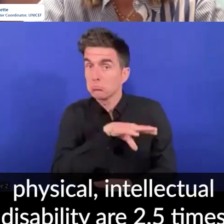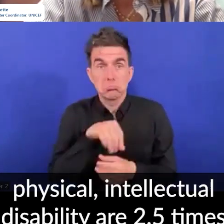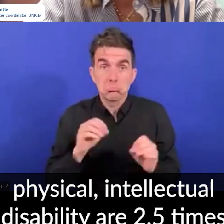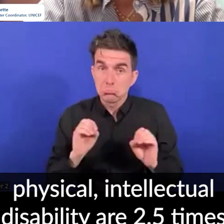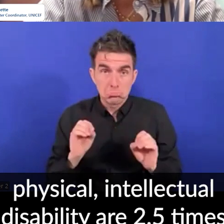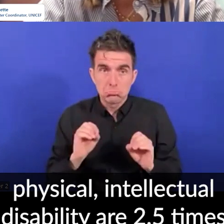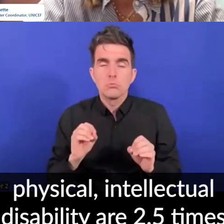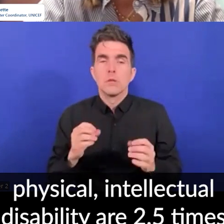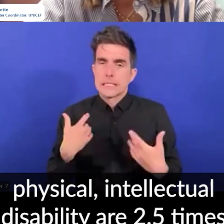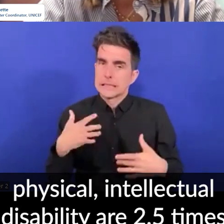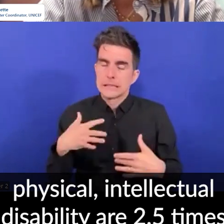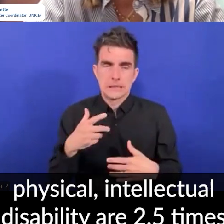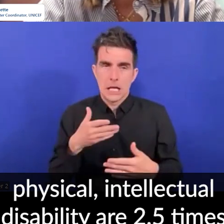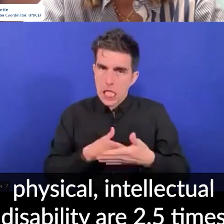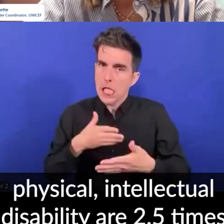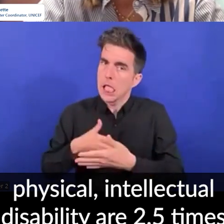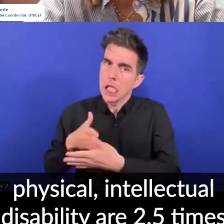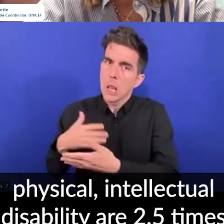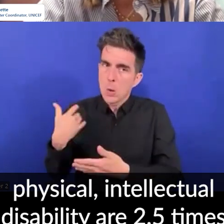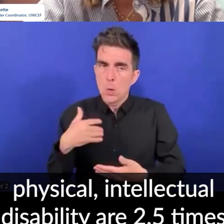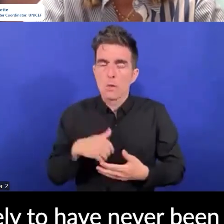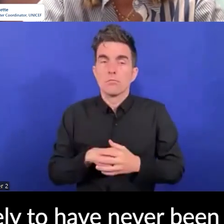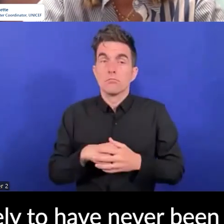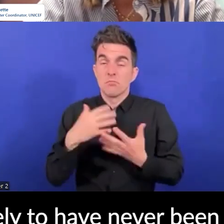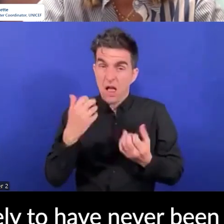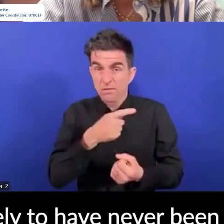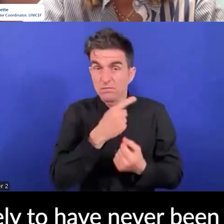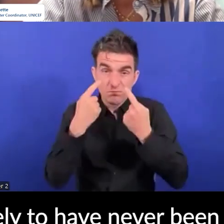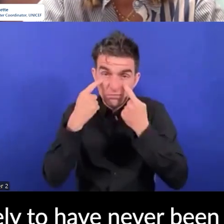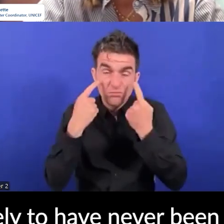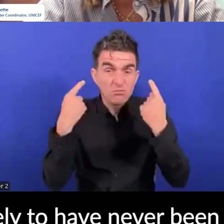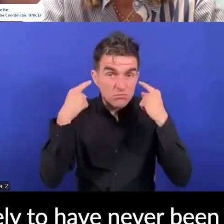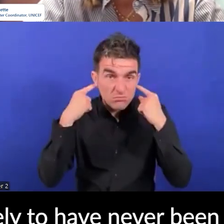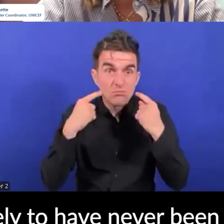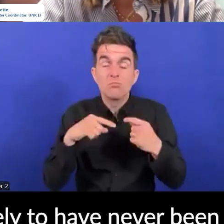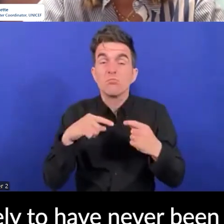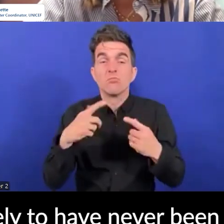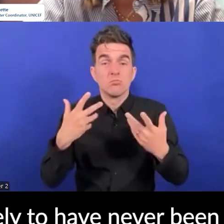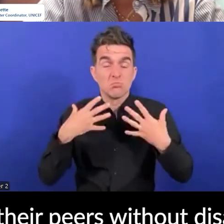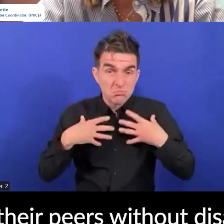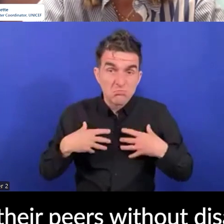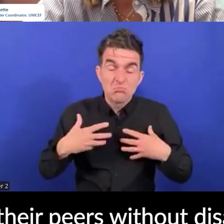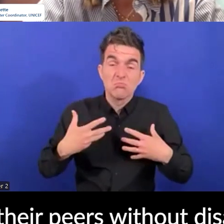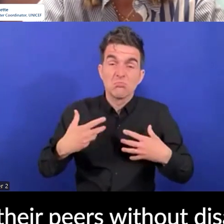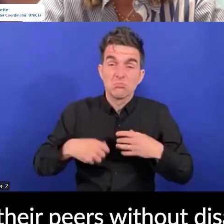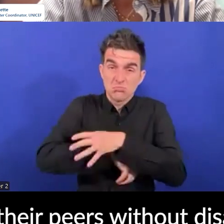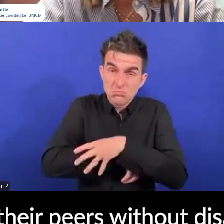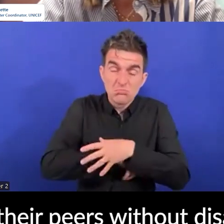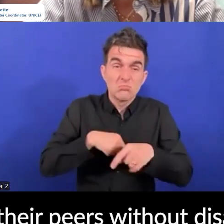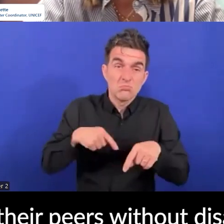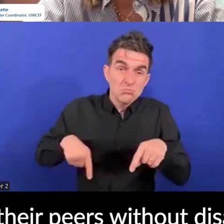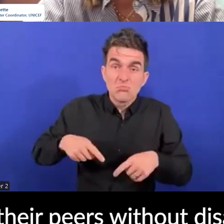intellectual disability are 2.5 times more likely to have never been in school than their